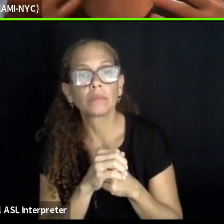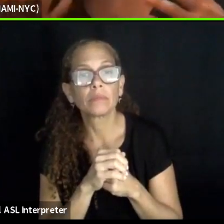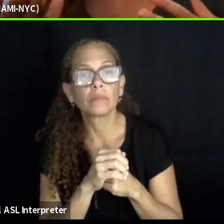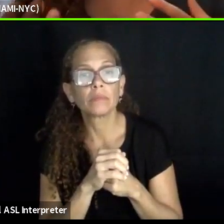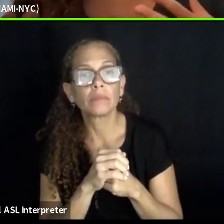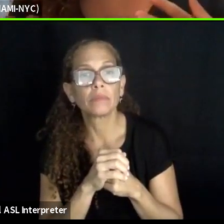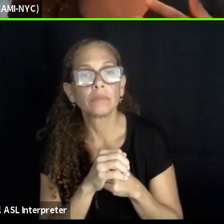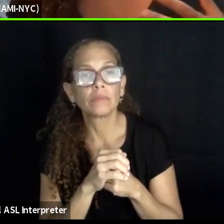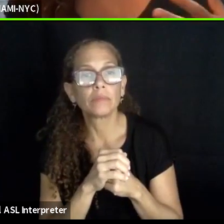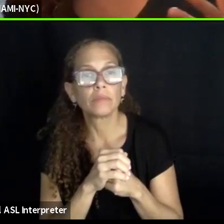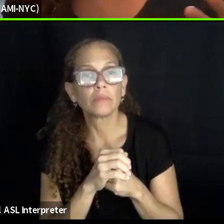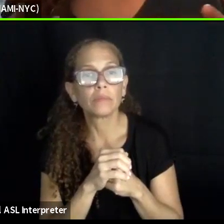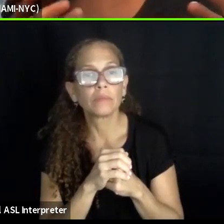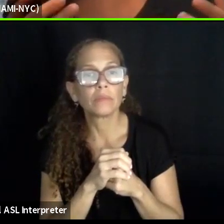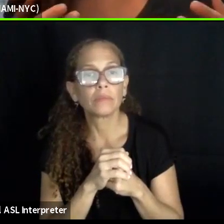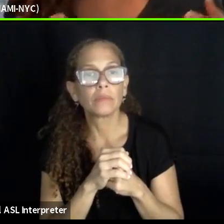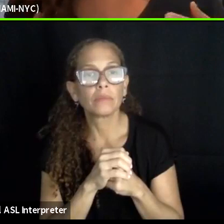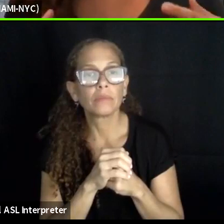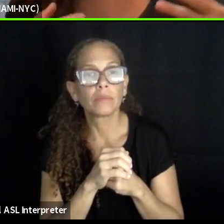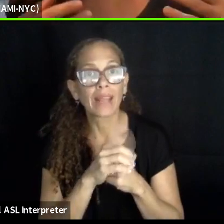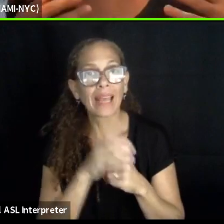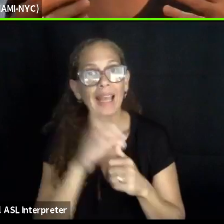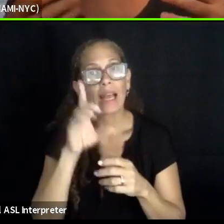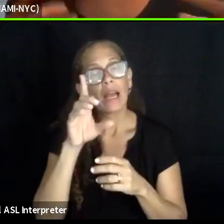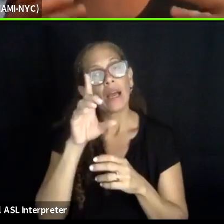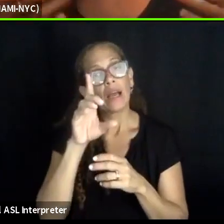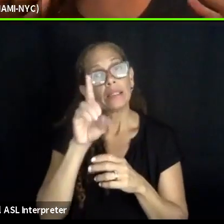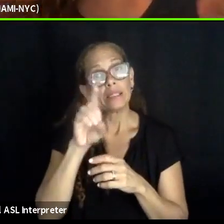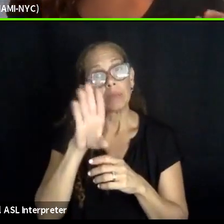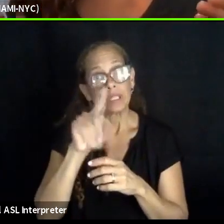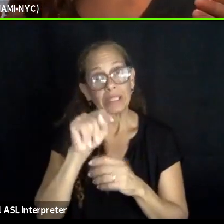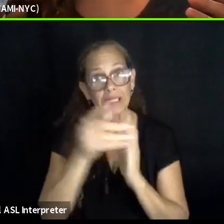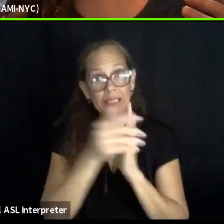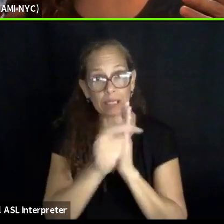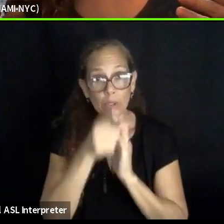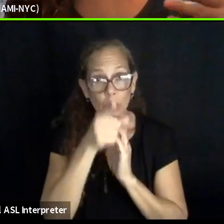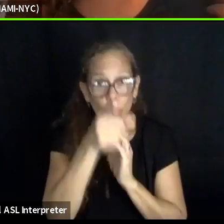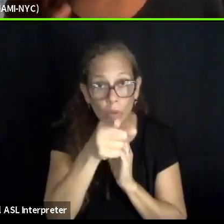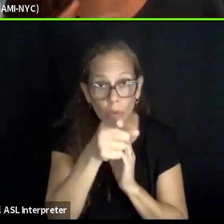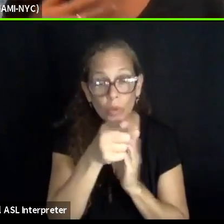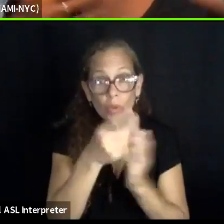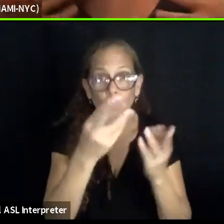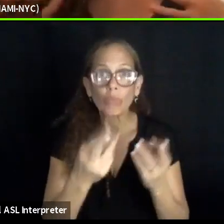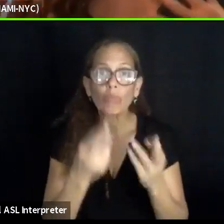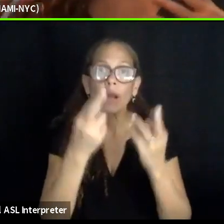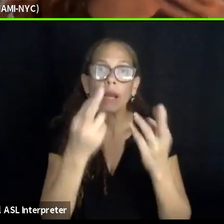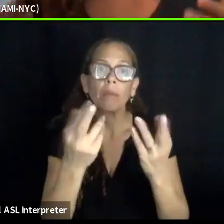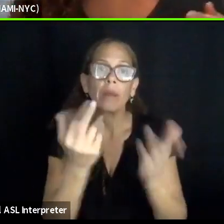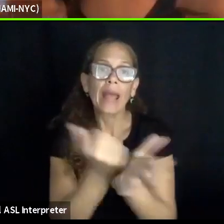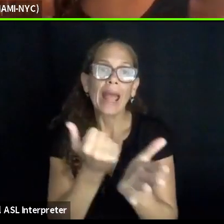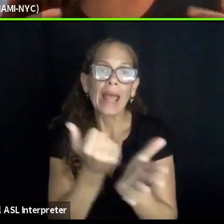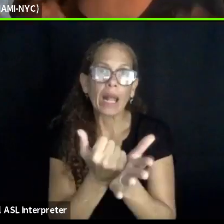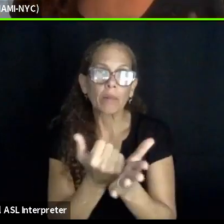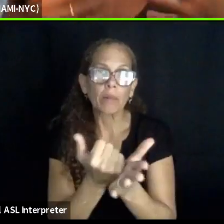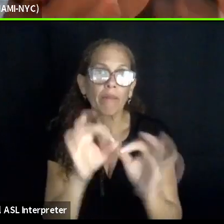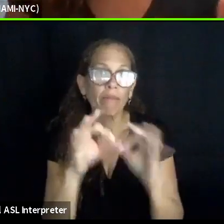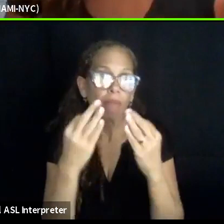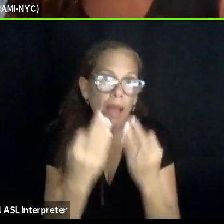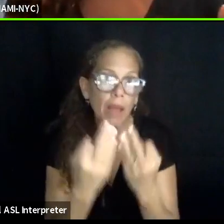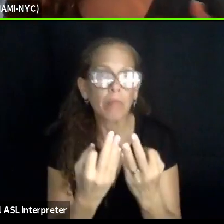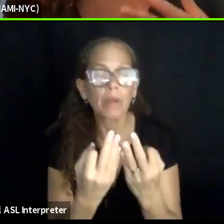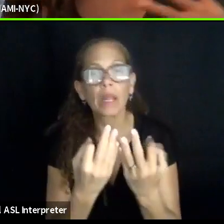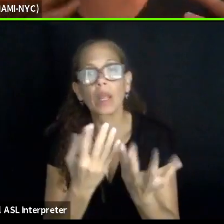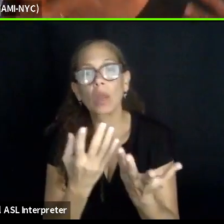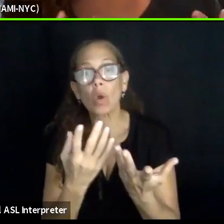there DBT skills that you recommend that can help family members or loved ones, someone who is